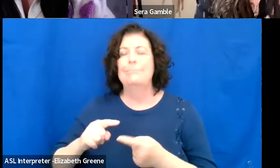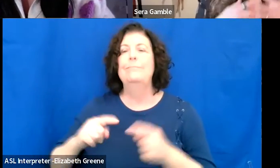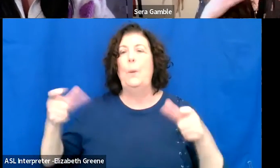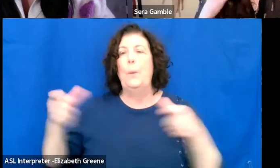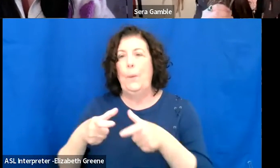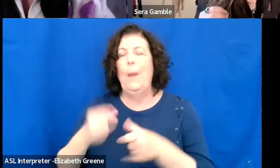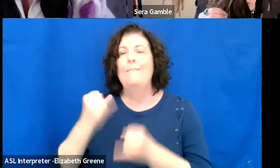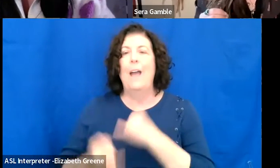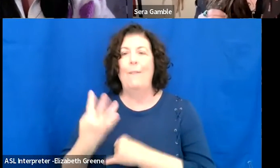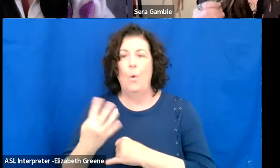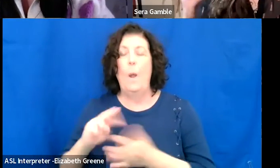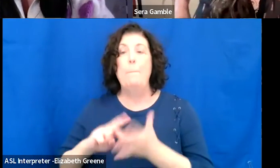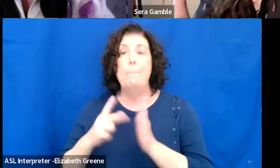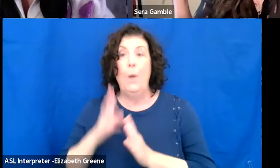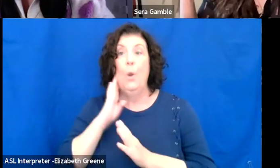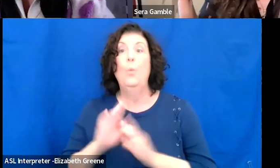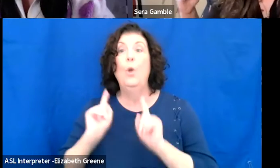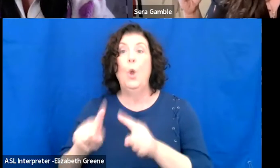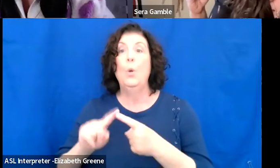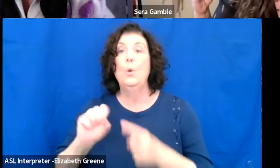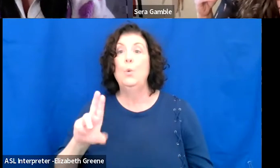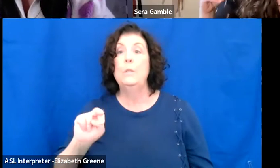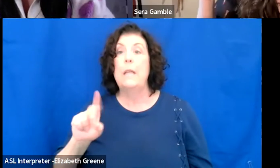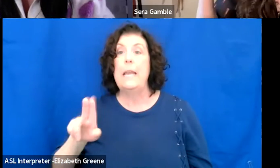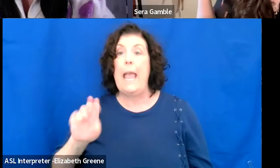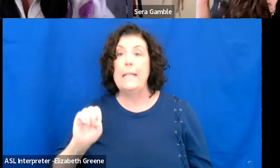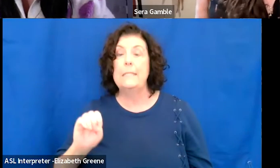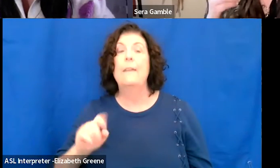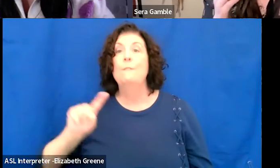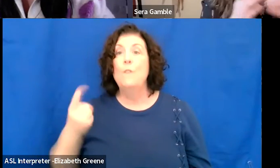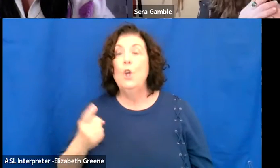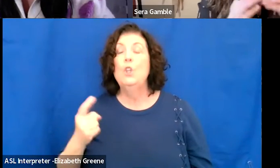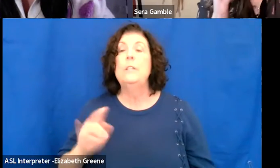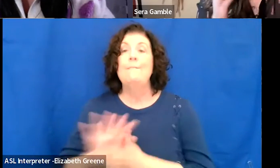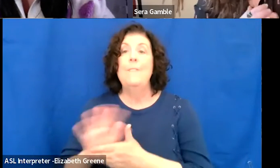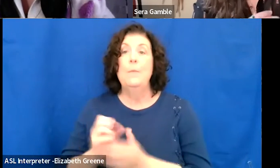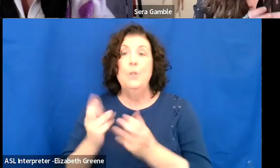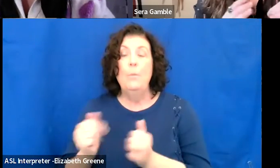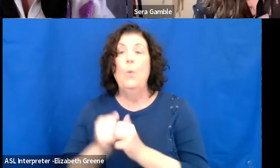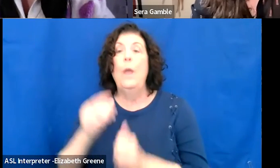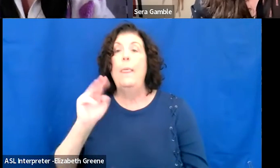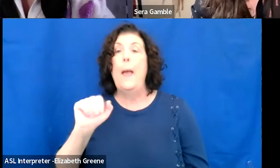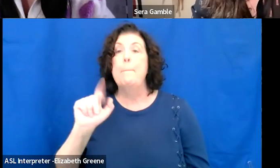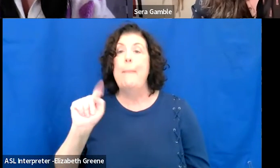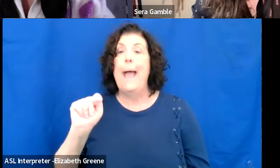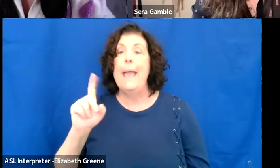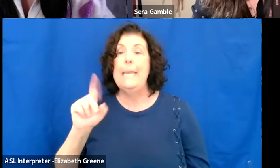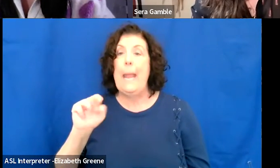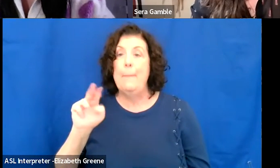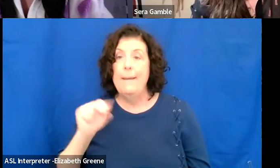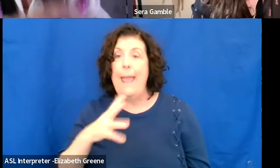that we were going to go to Sundance and we were going to have our first film pitch, and it was going to be with Matt Damon and Ben Affleck on national